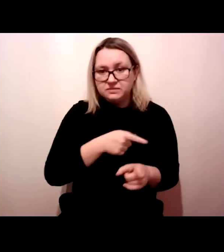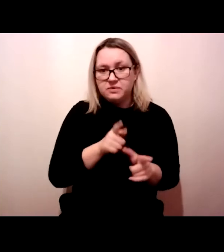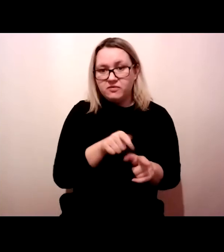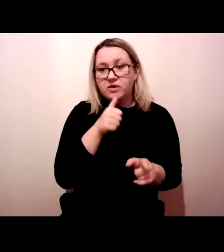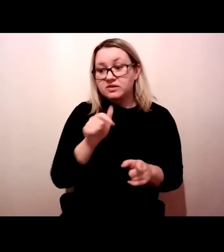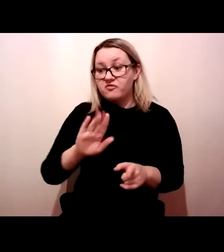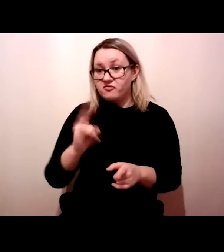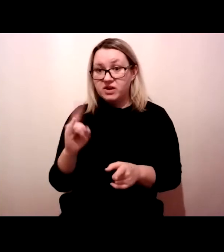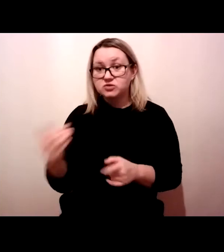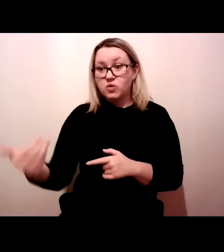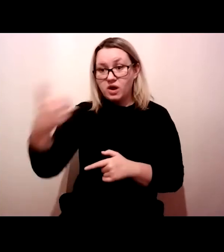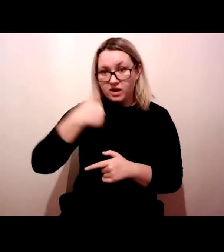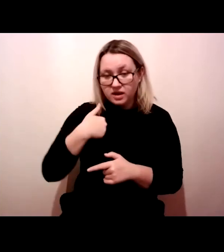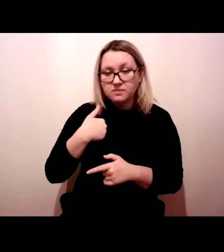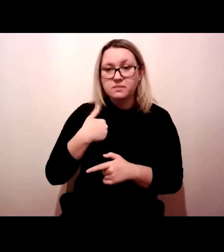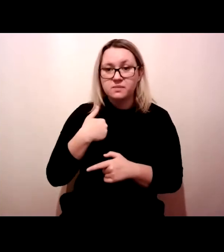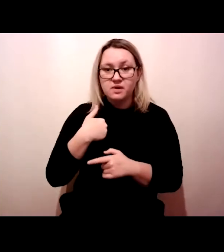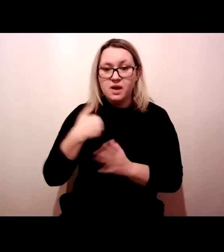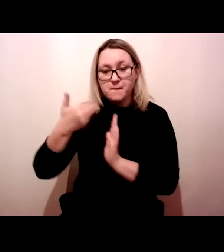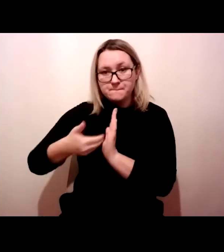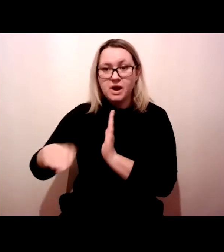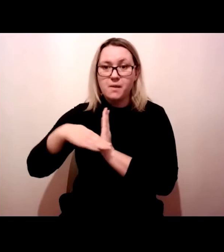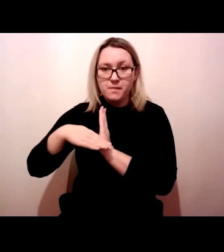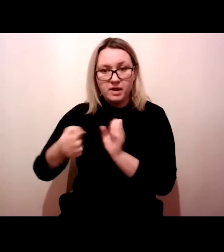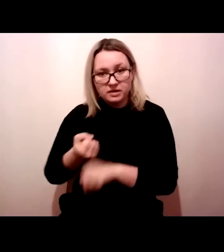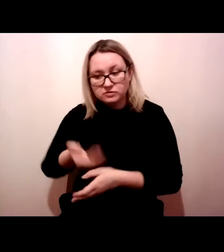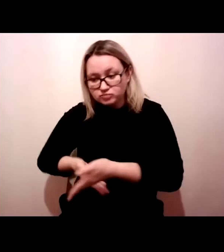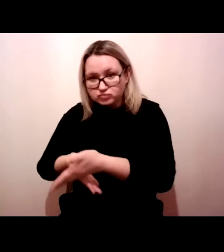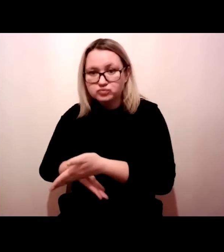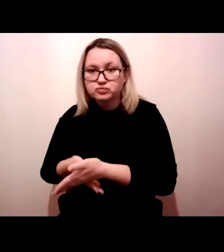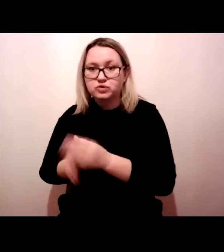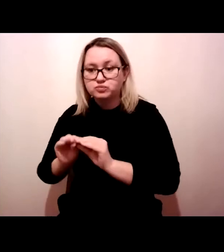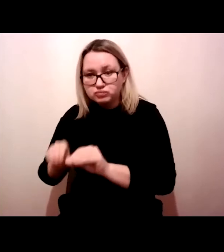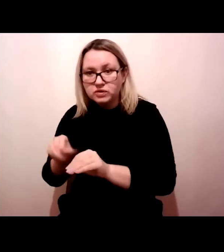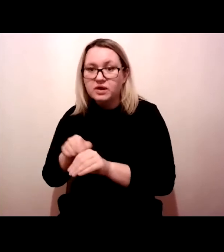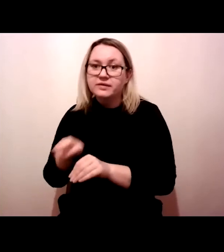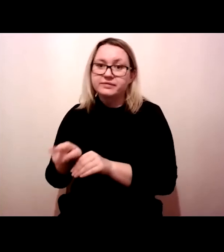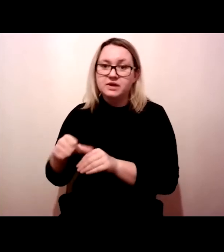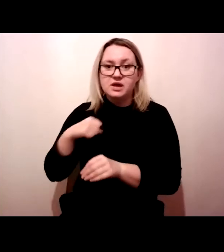platform, which means that once a child contacts us for help,